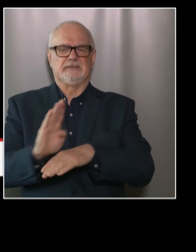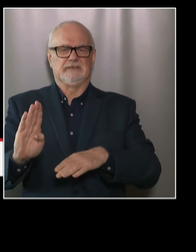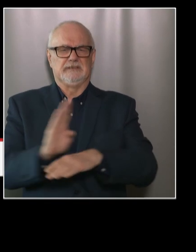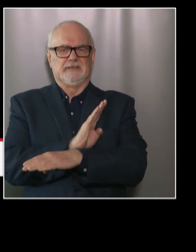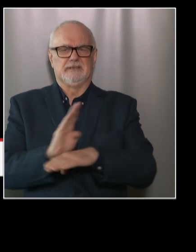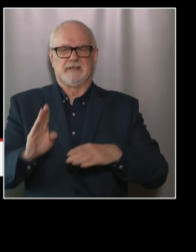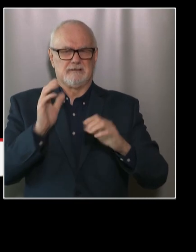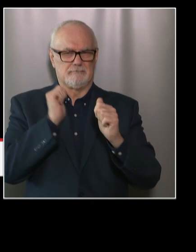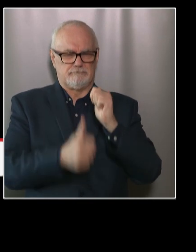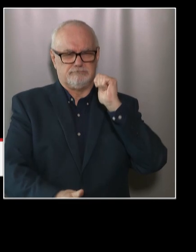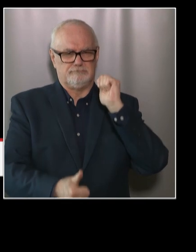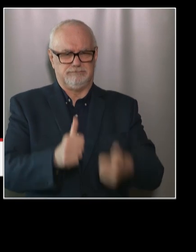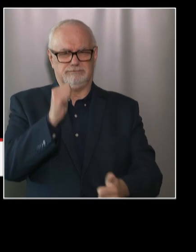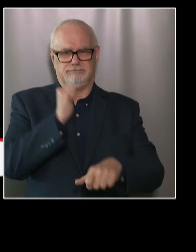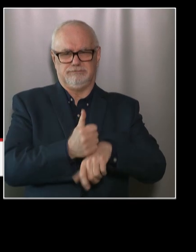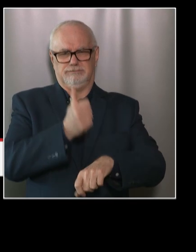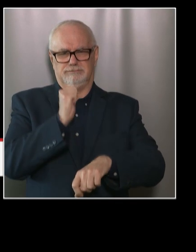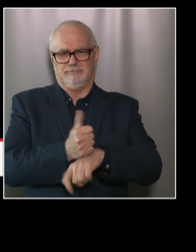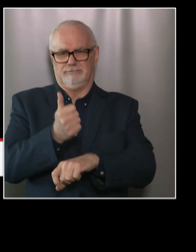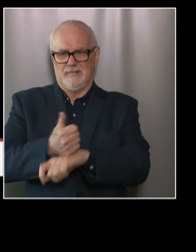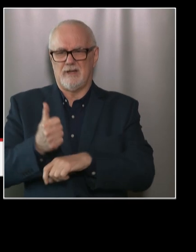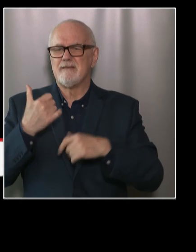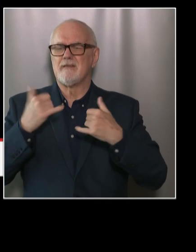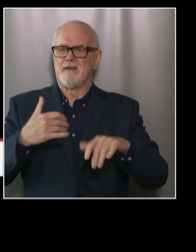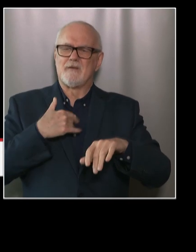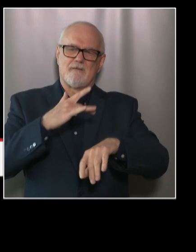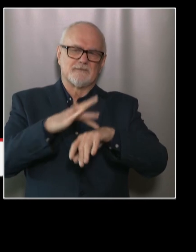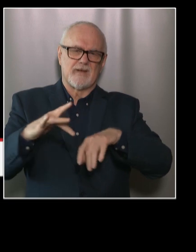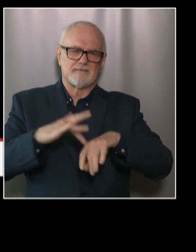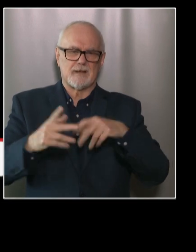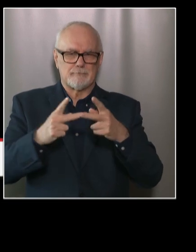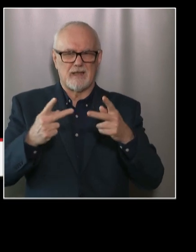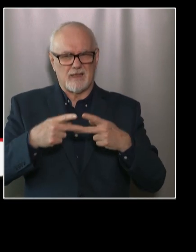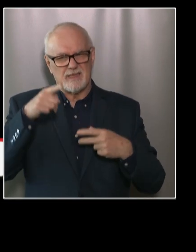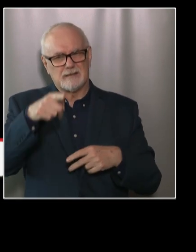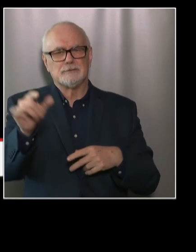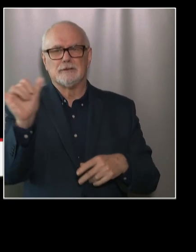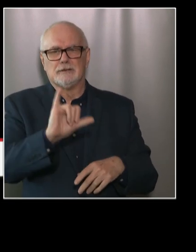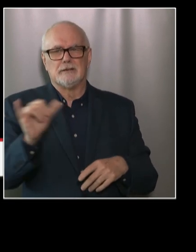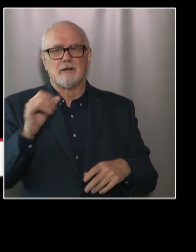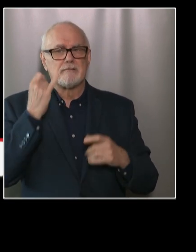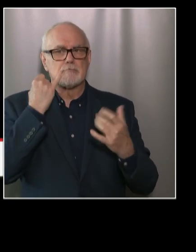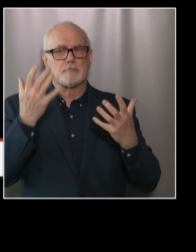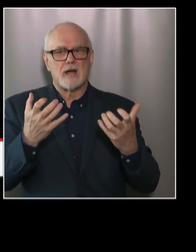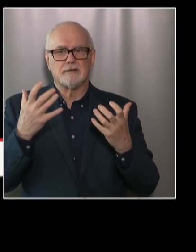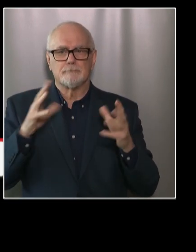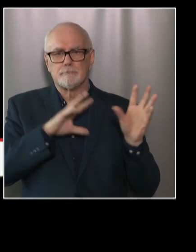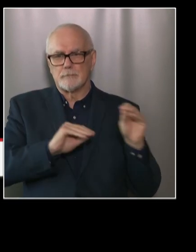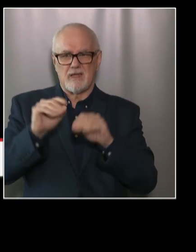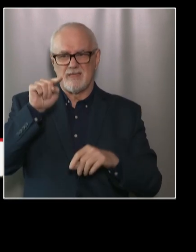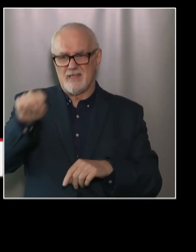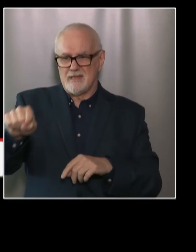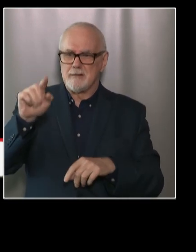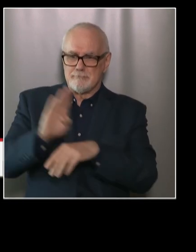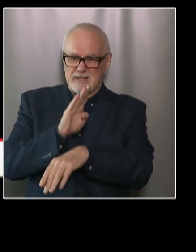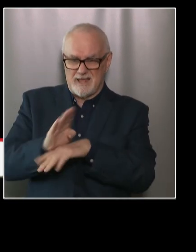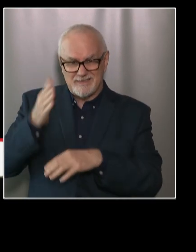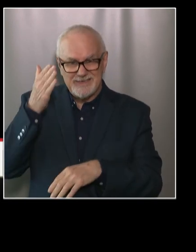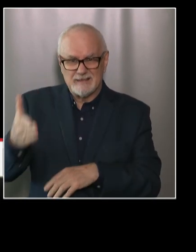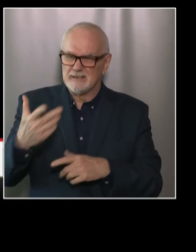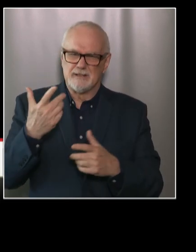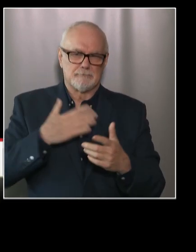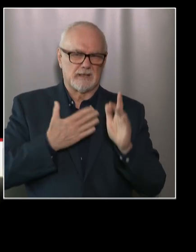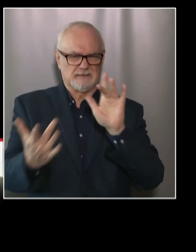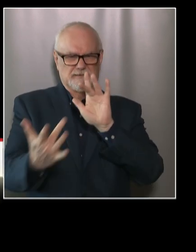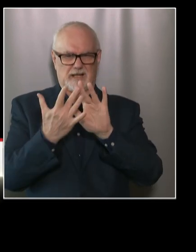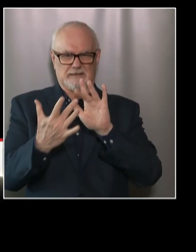campus, so I encourage anyone in the room to reach out to me or the development community for the parks to find out more. But for